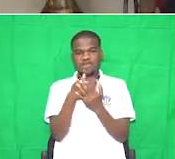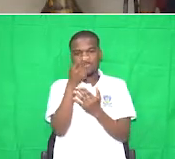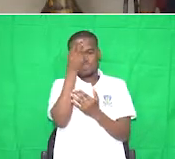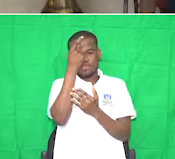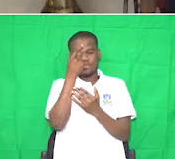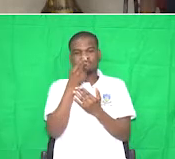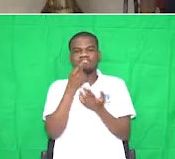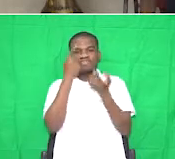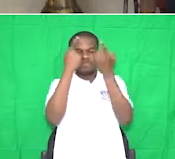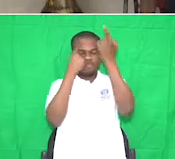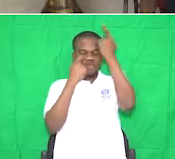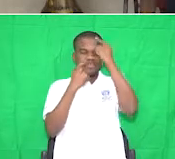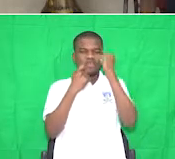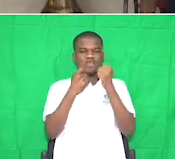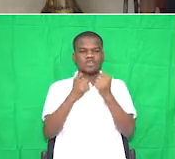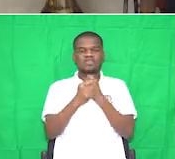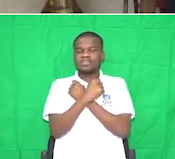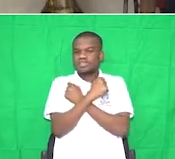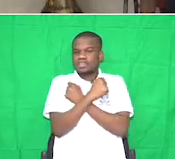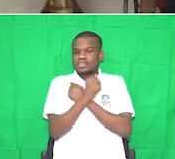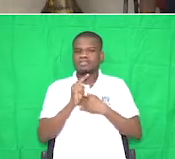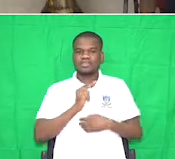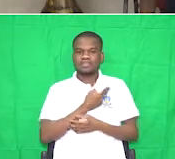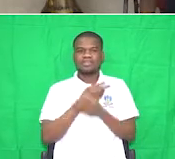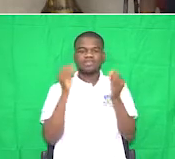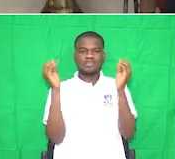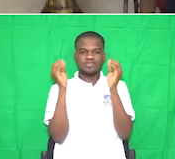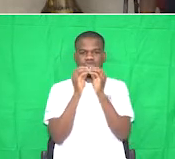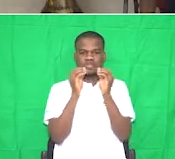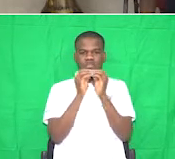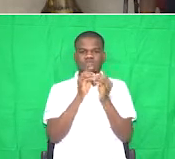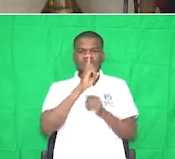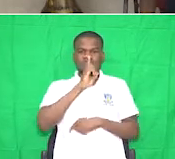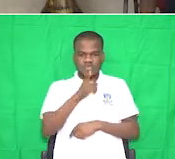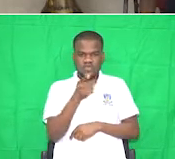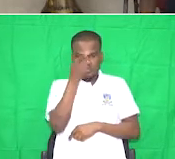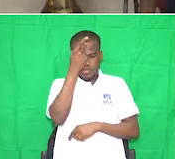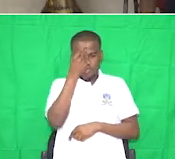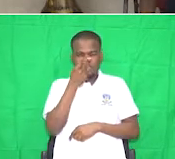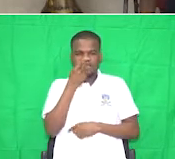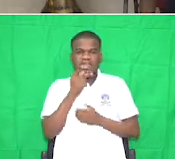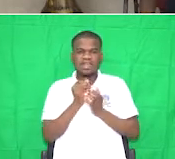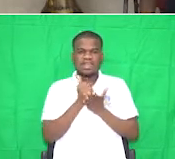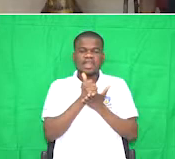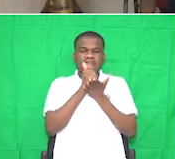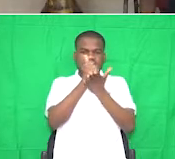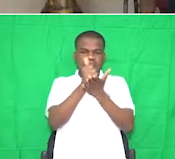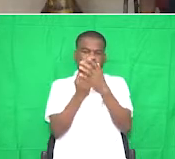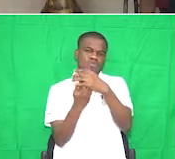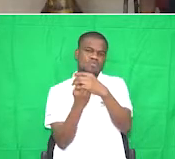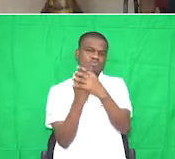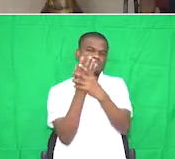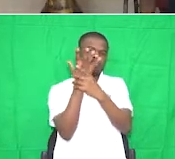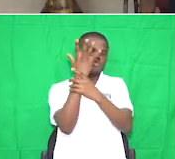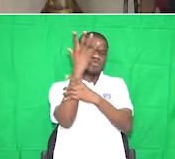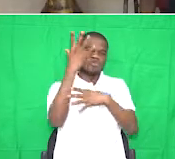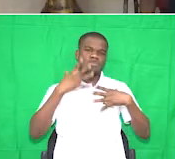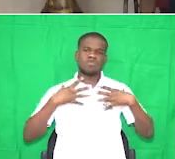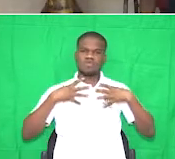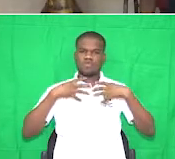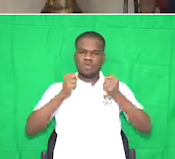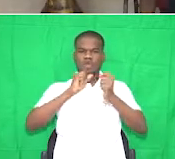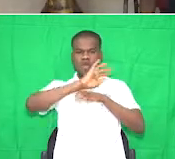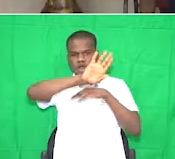parents, because he loves us so. Our parents help us grow, the nations ought